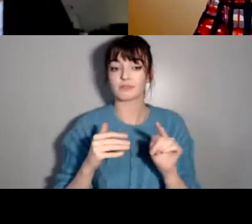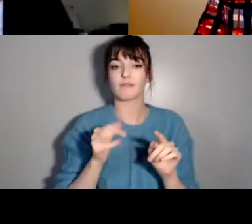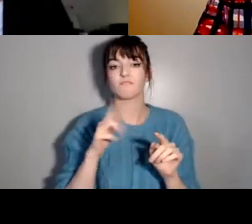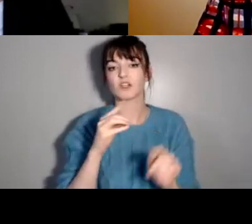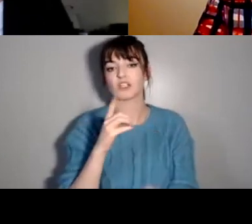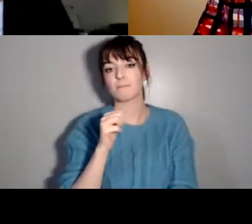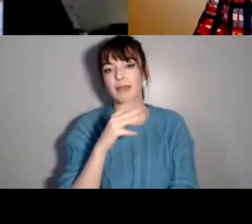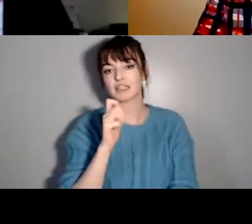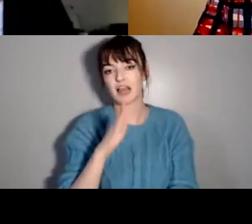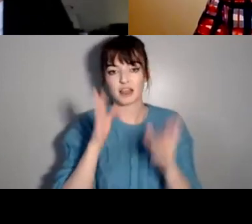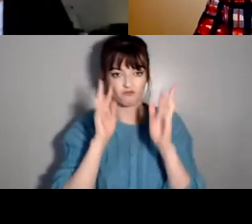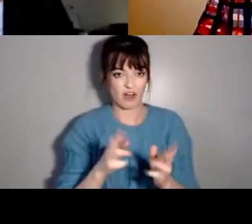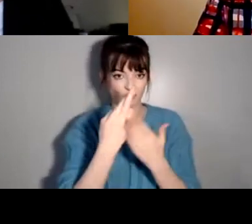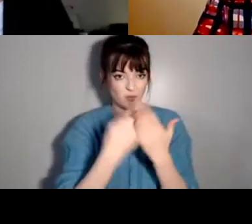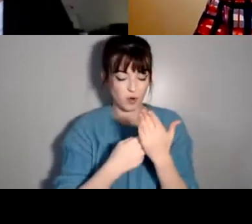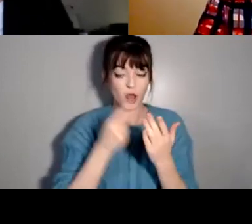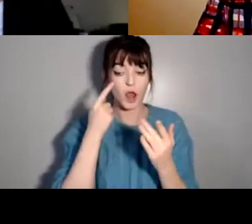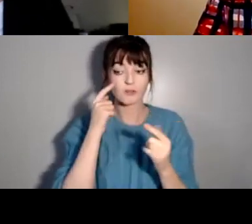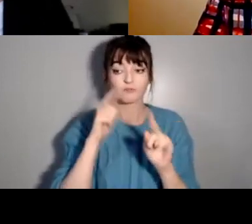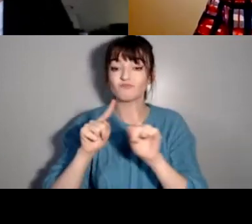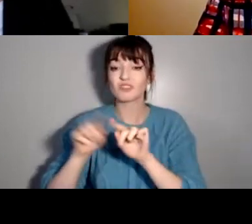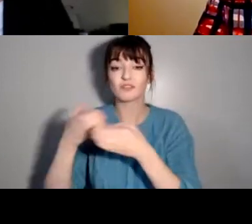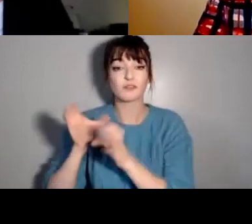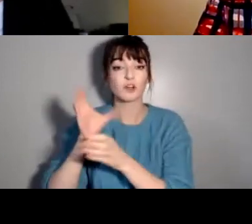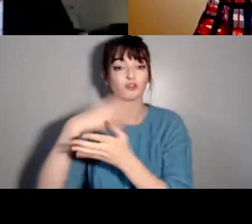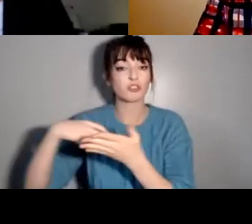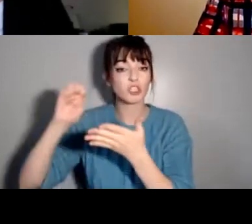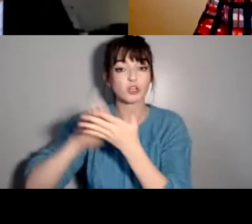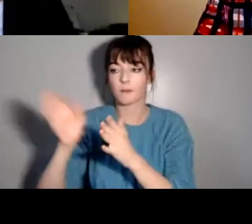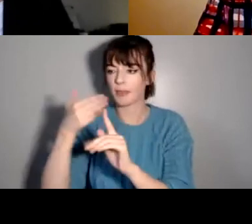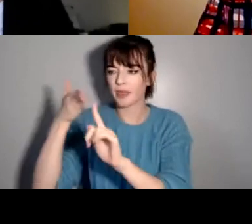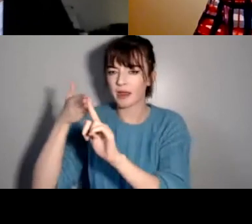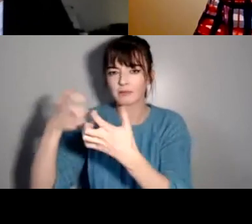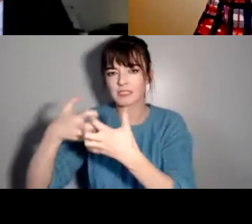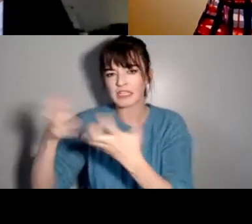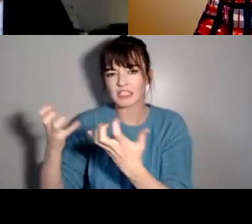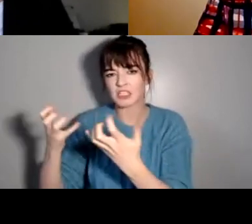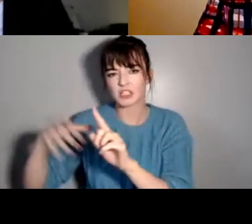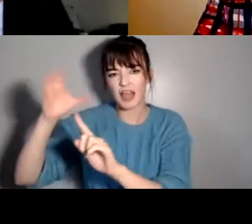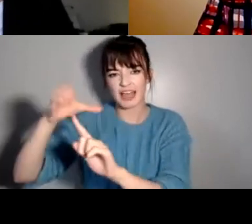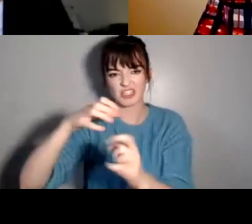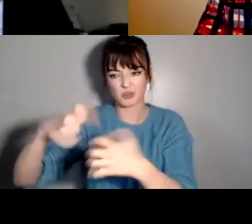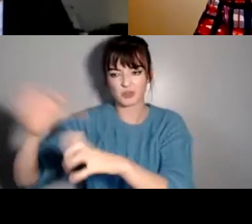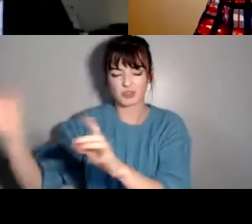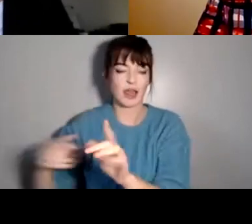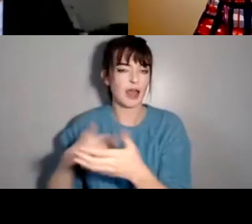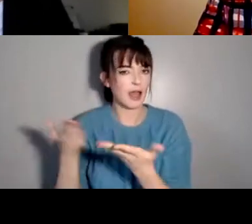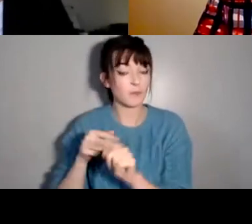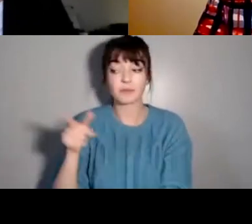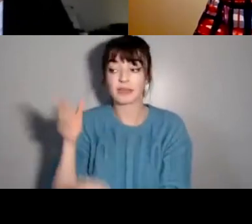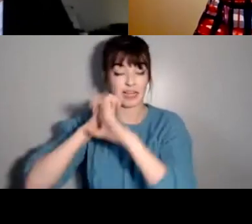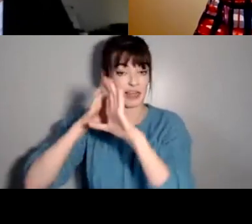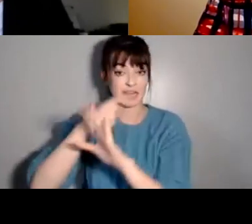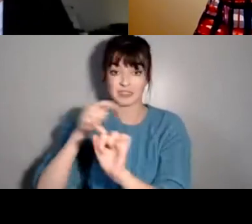a number of countries across Europe and their approach to deinstitutionalization. And it clearly said that good change takes time. This